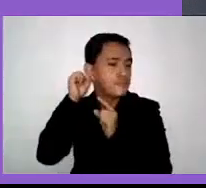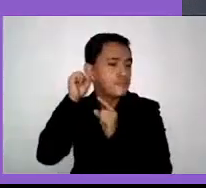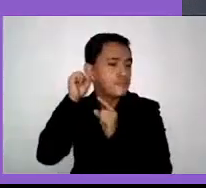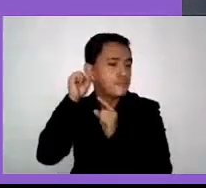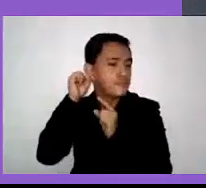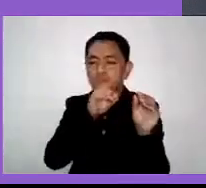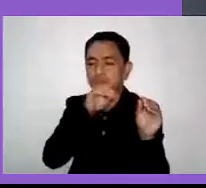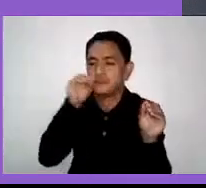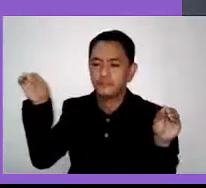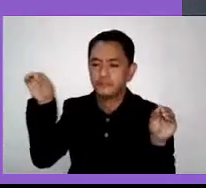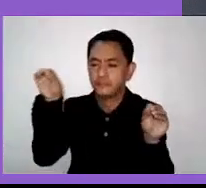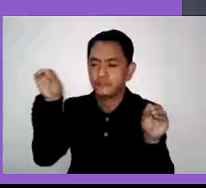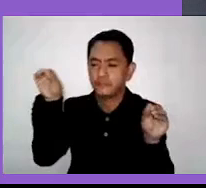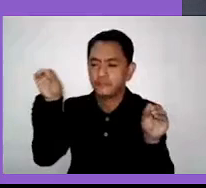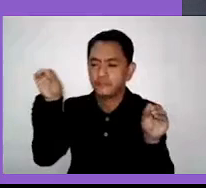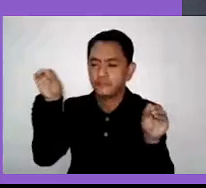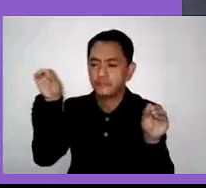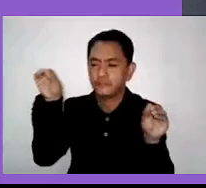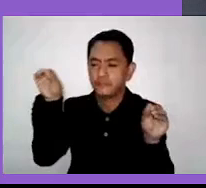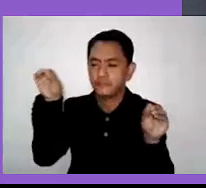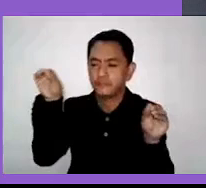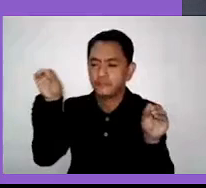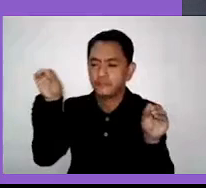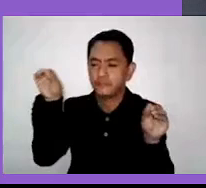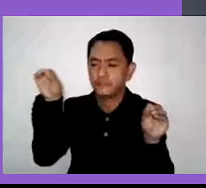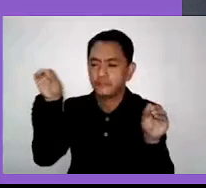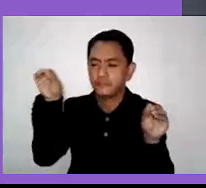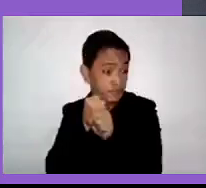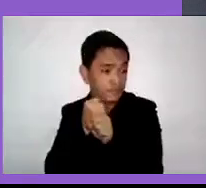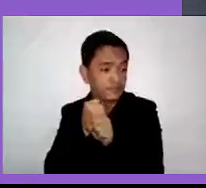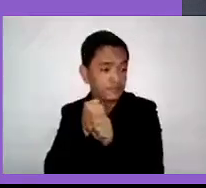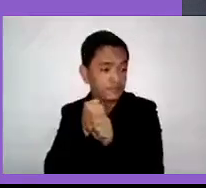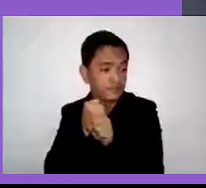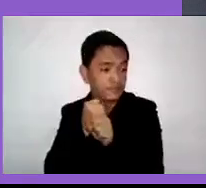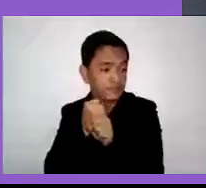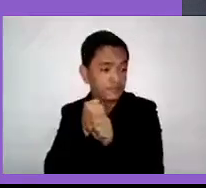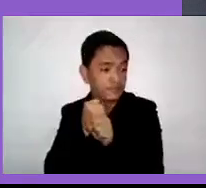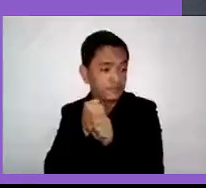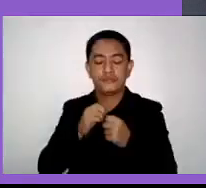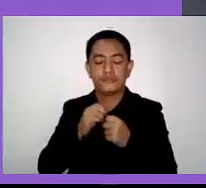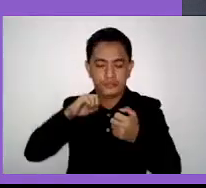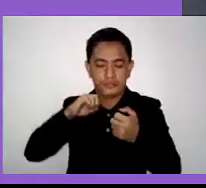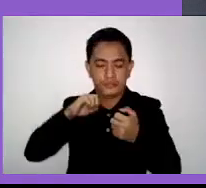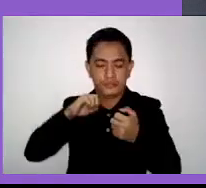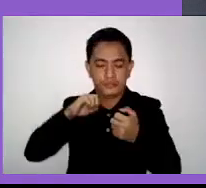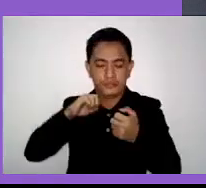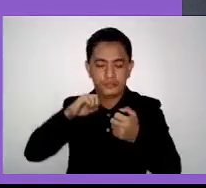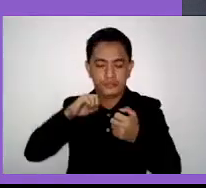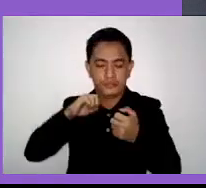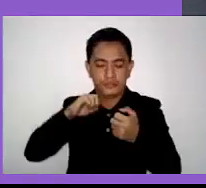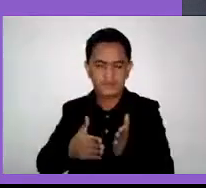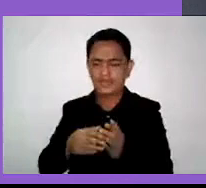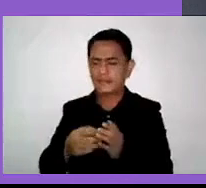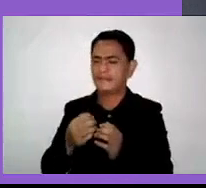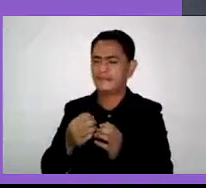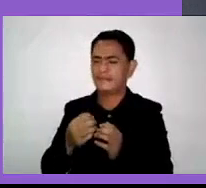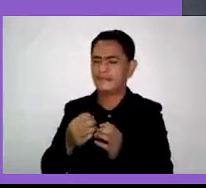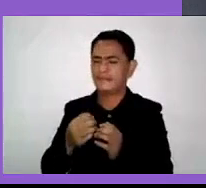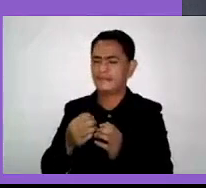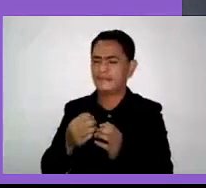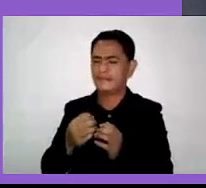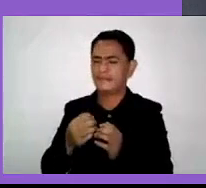word may get mixed up. A struggling learner would tend to misspell a word in different ways on